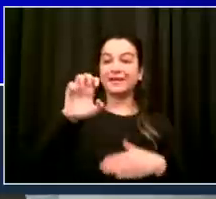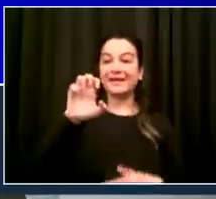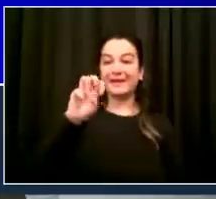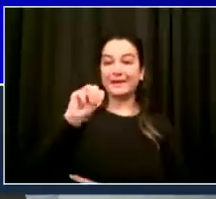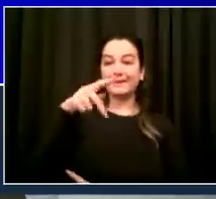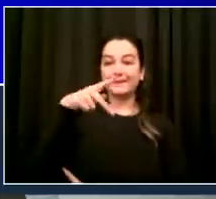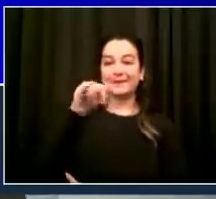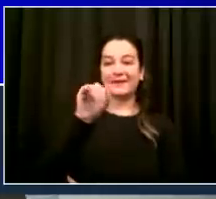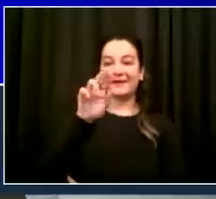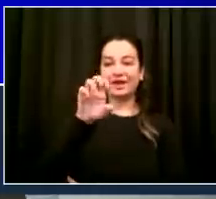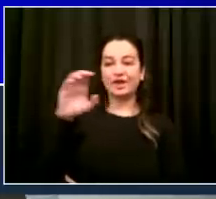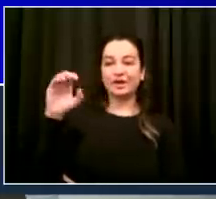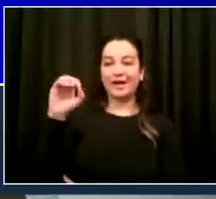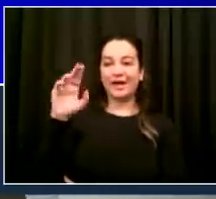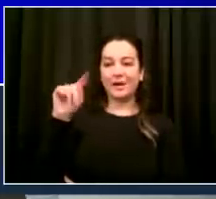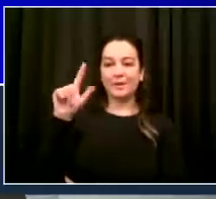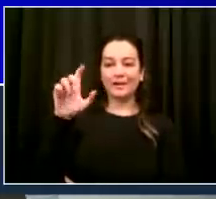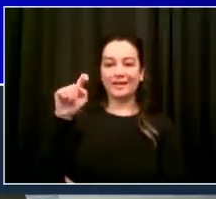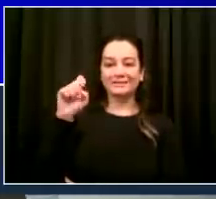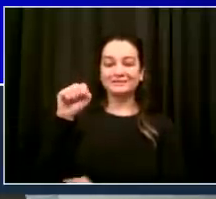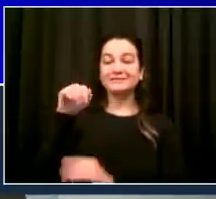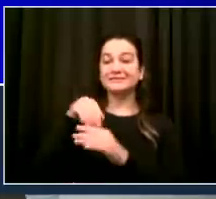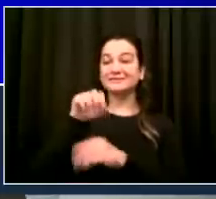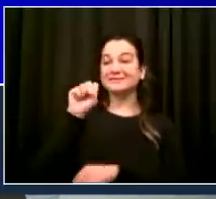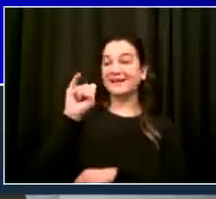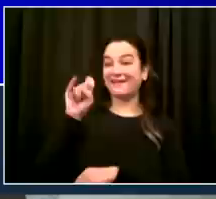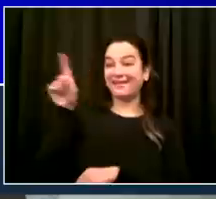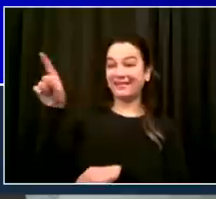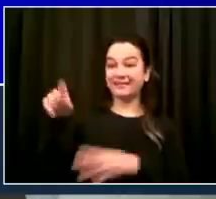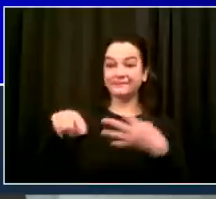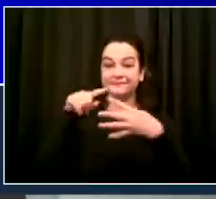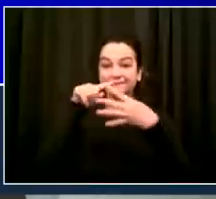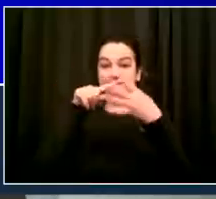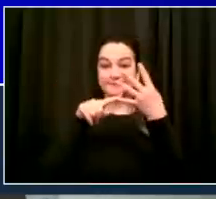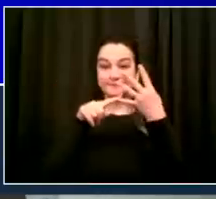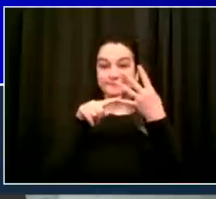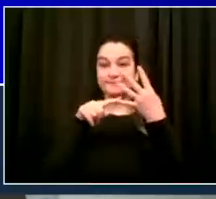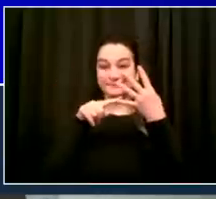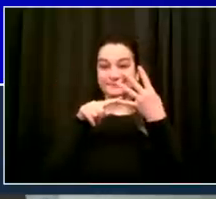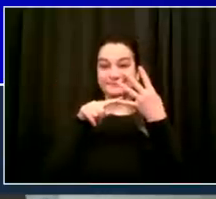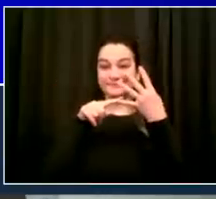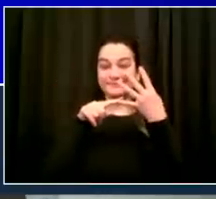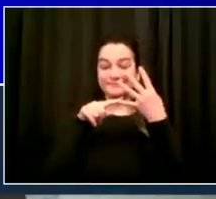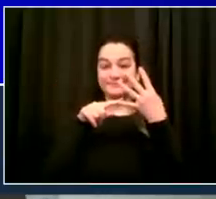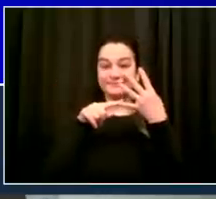be. So we have the sites in Brooklyn and the Bronx up already. We'll be adding.